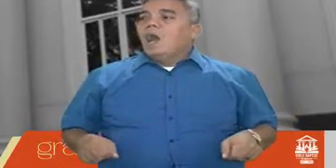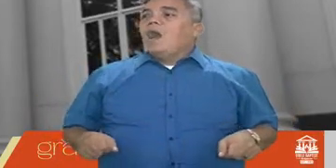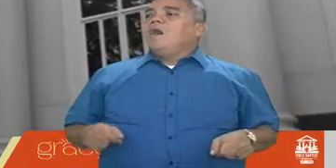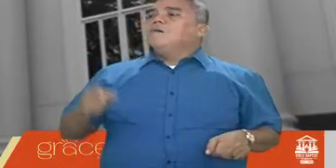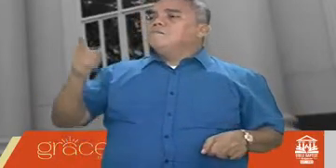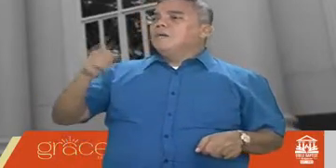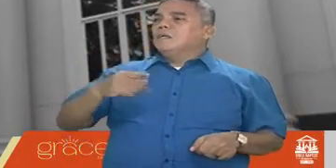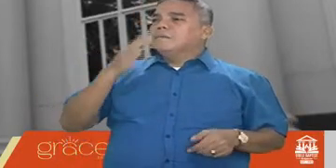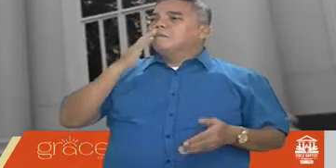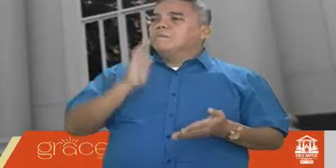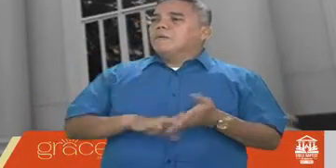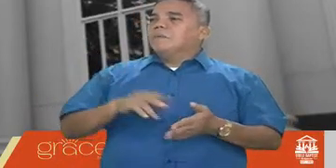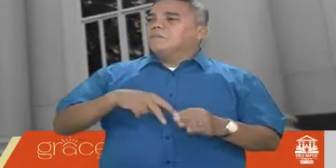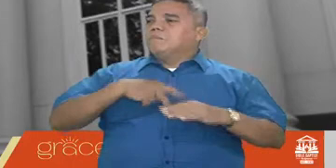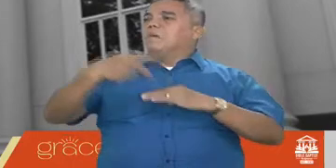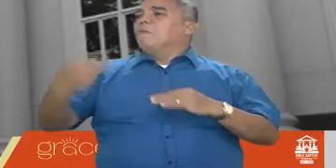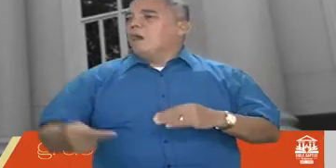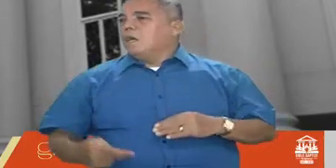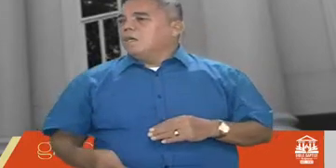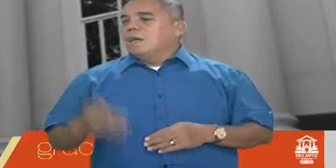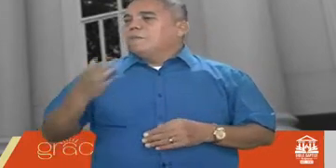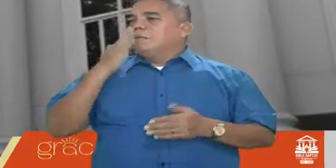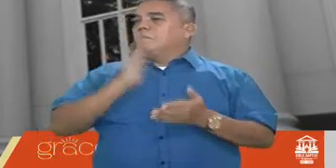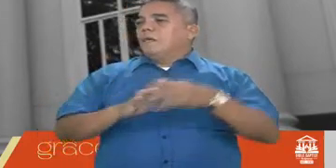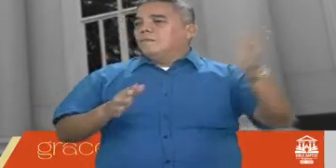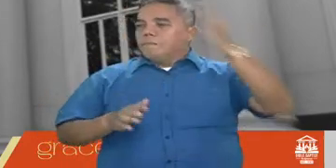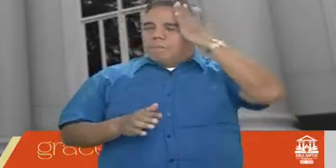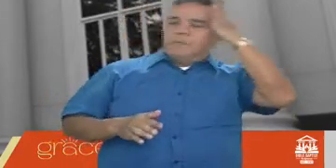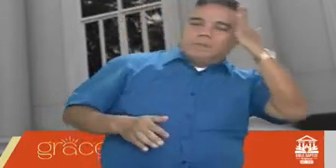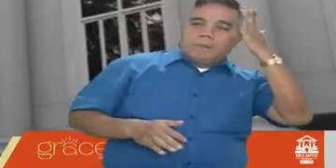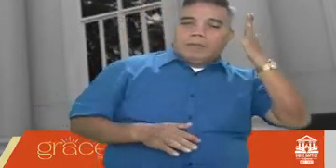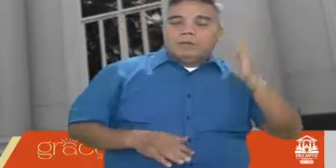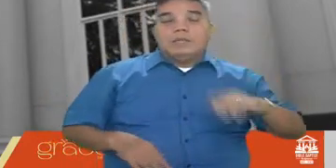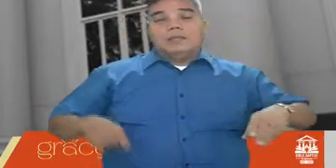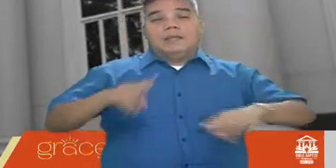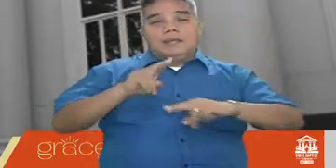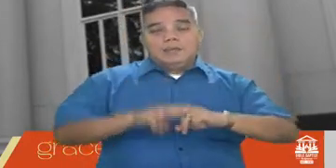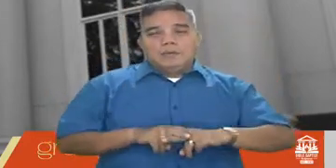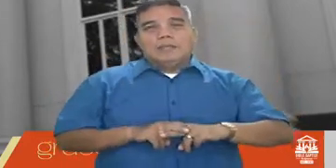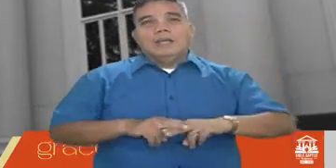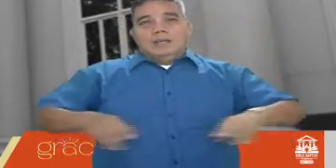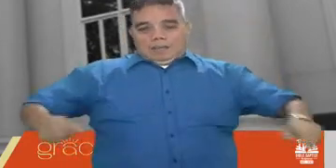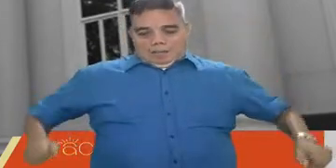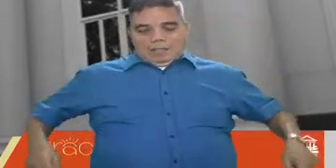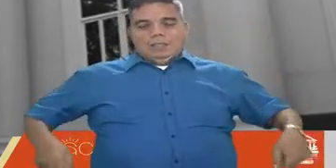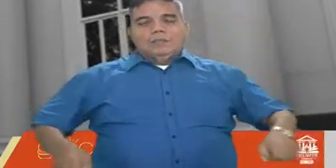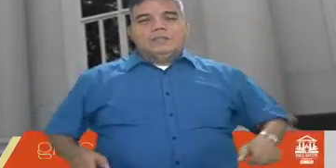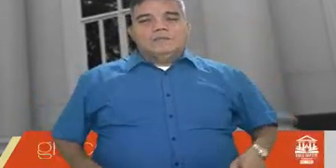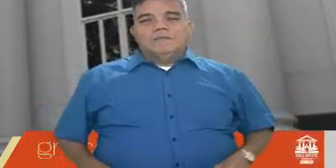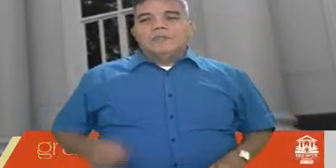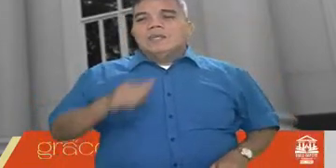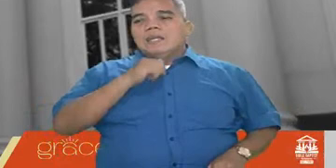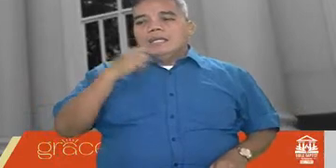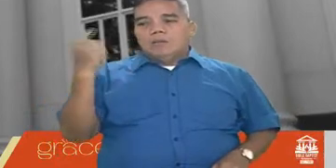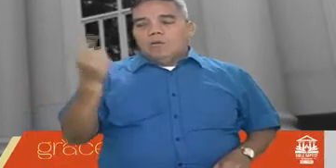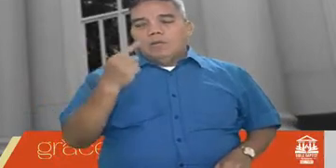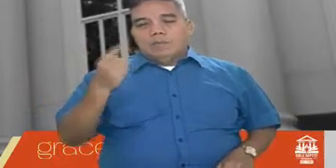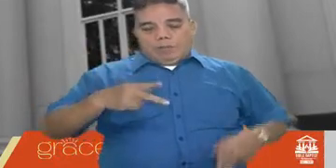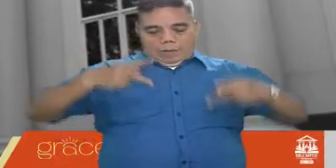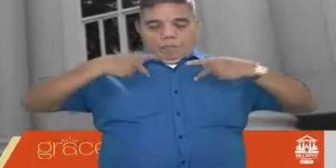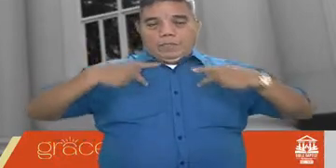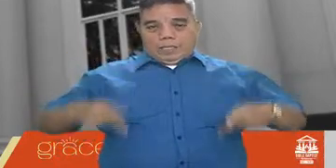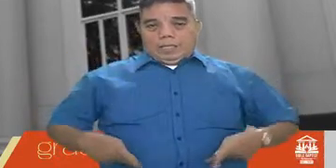og mayra madagma. Mayra mapakong. Ha? Bisan it is not necessarily you